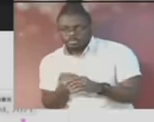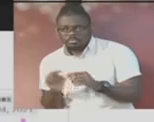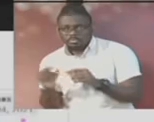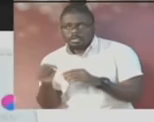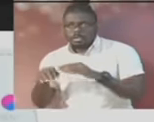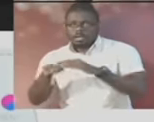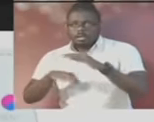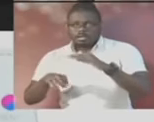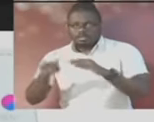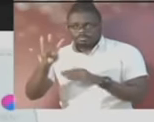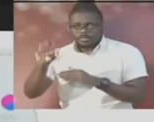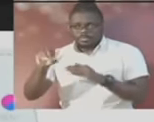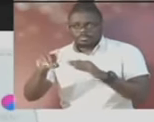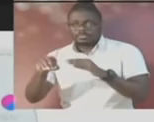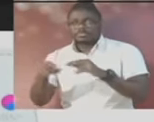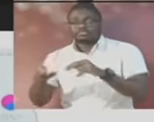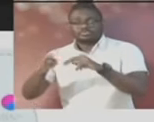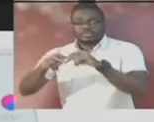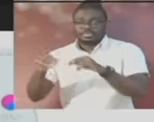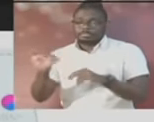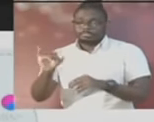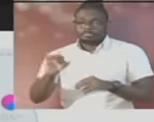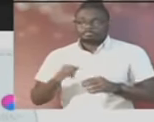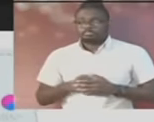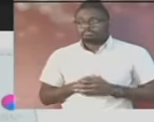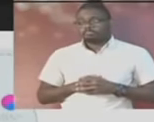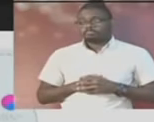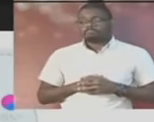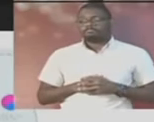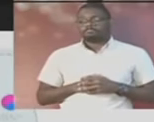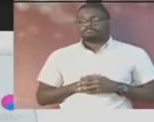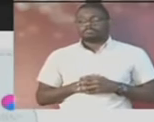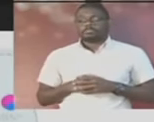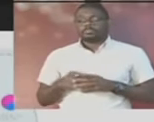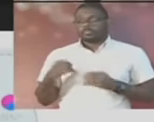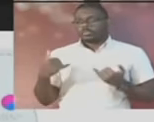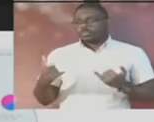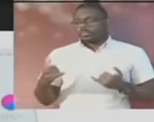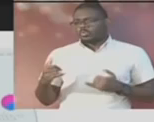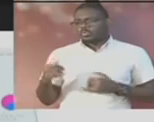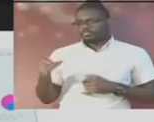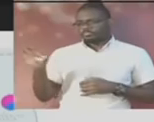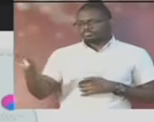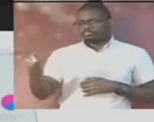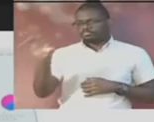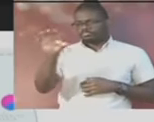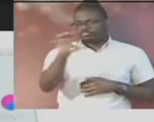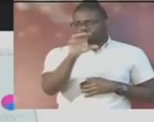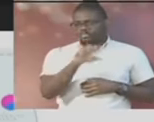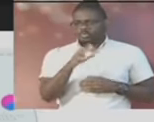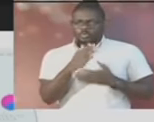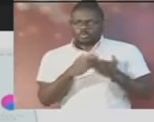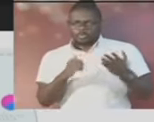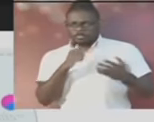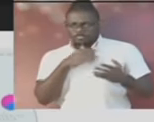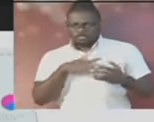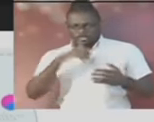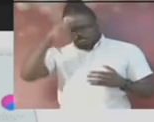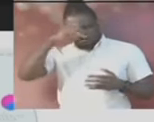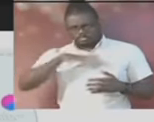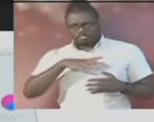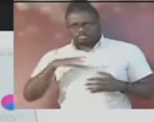slide. Now, this is just looking at the genders across the counties, and we see largely 50-50, but